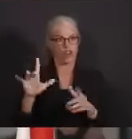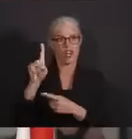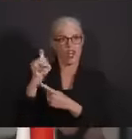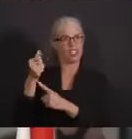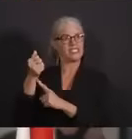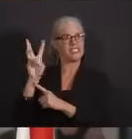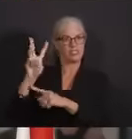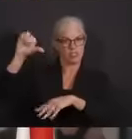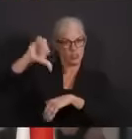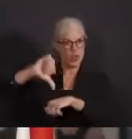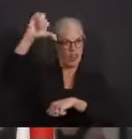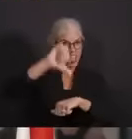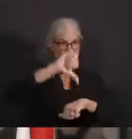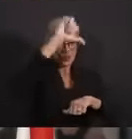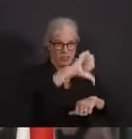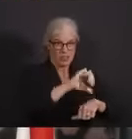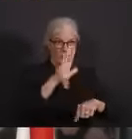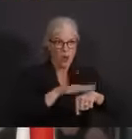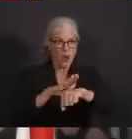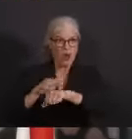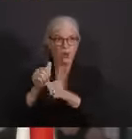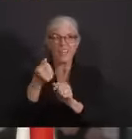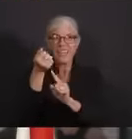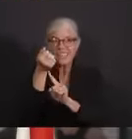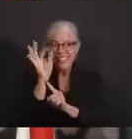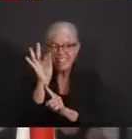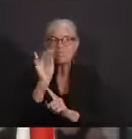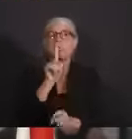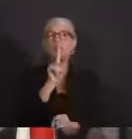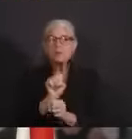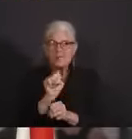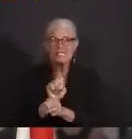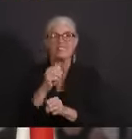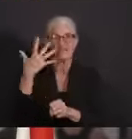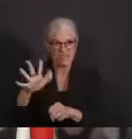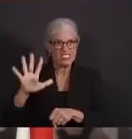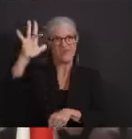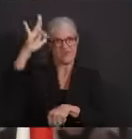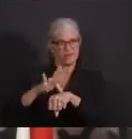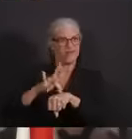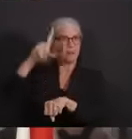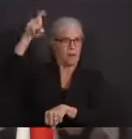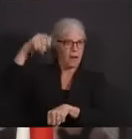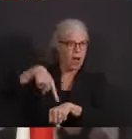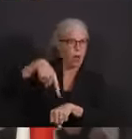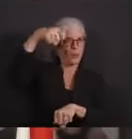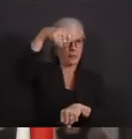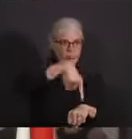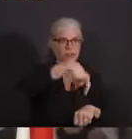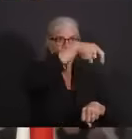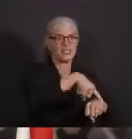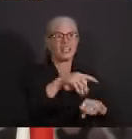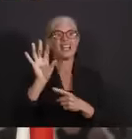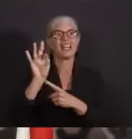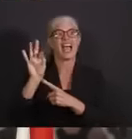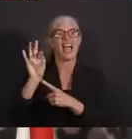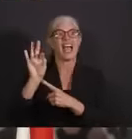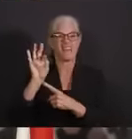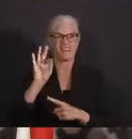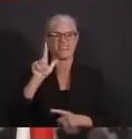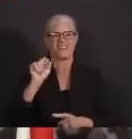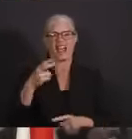tornado warnings with 19 confirmed touchdowns throughout the state, 9 flash flood warnings, and 4 additional